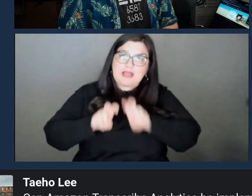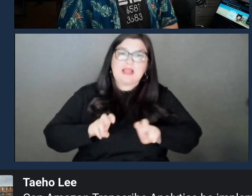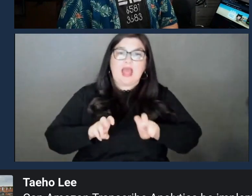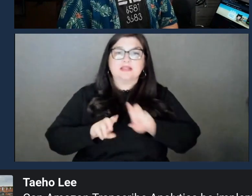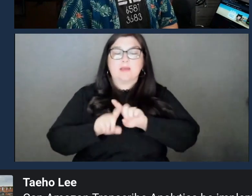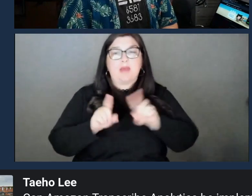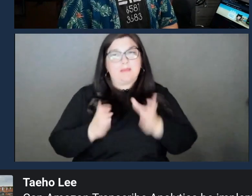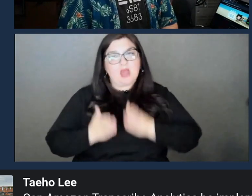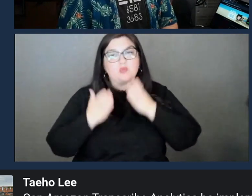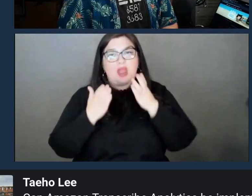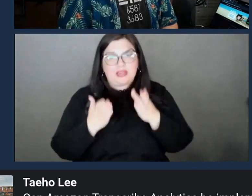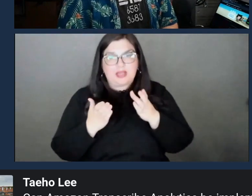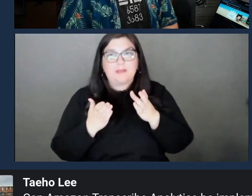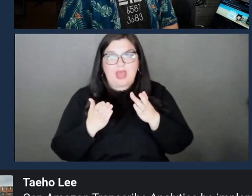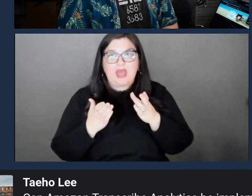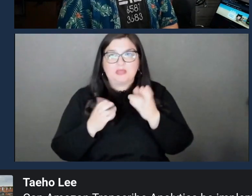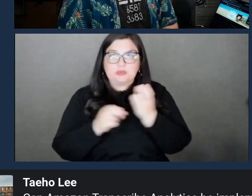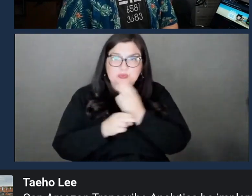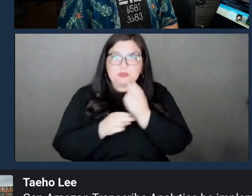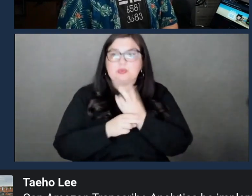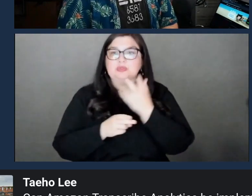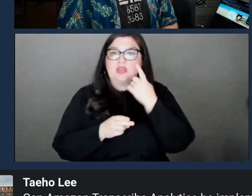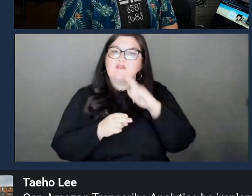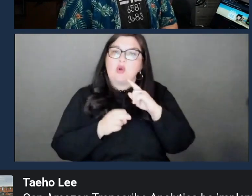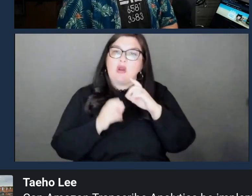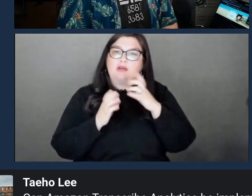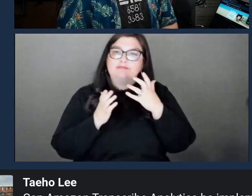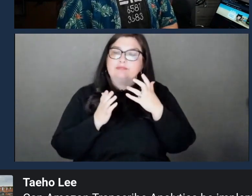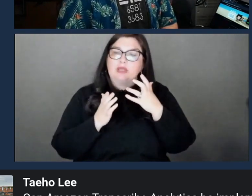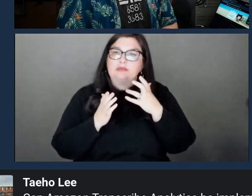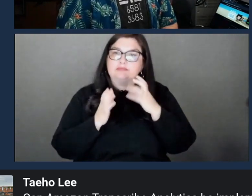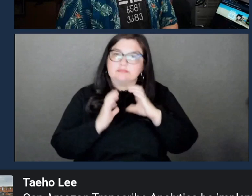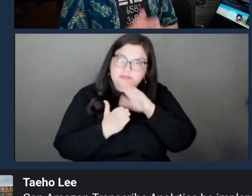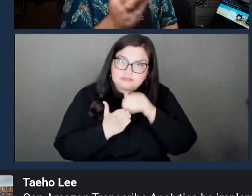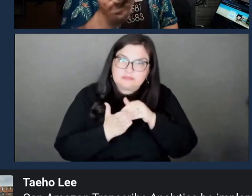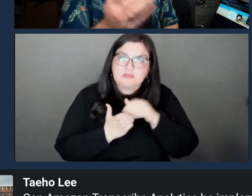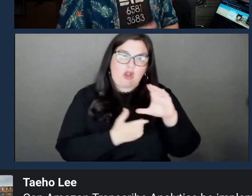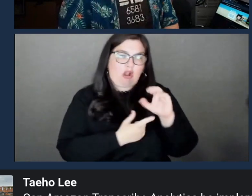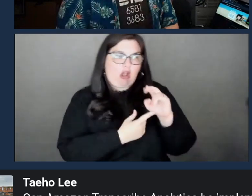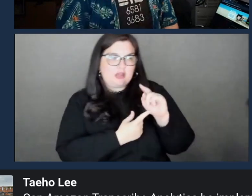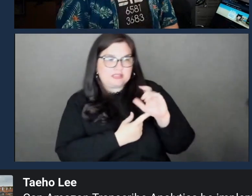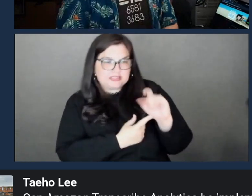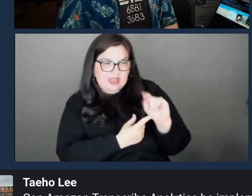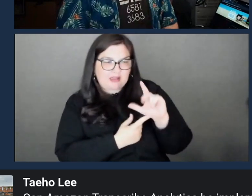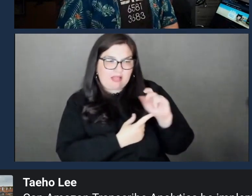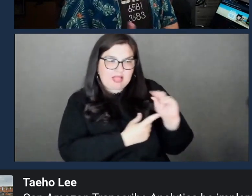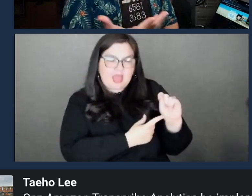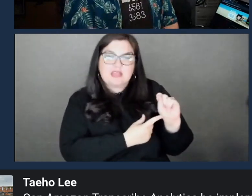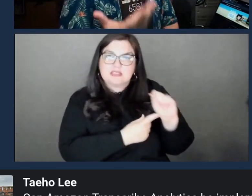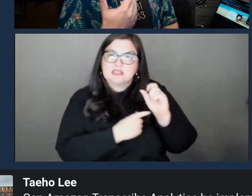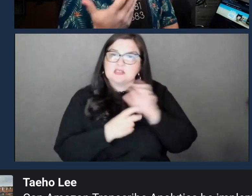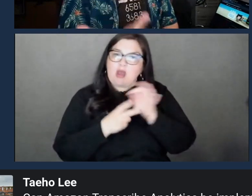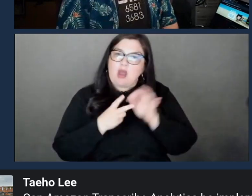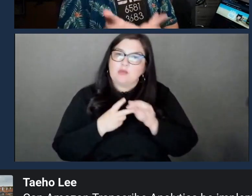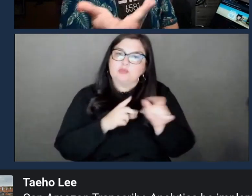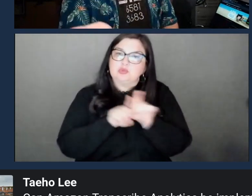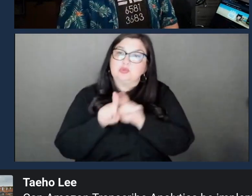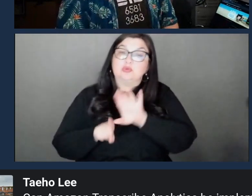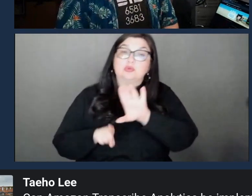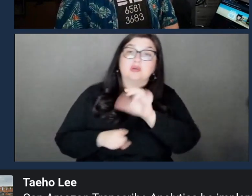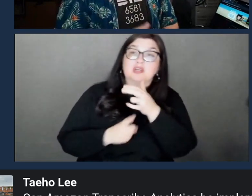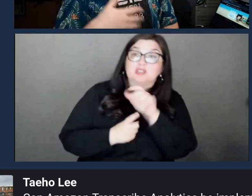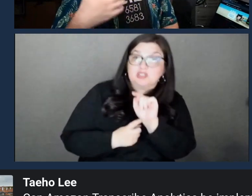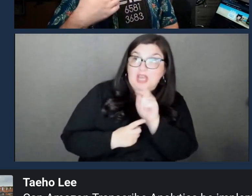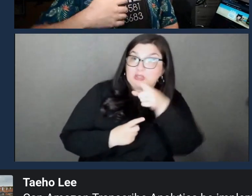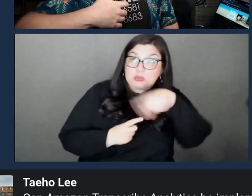for contact center or sales use cases. Yeah, awesome. Chat, tell us, do you manage call